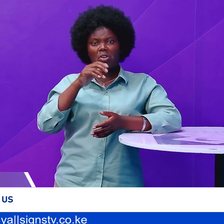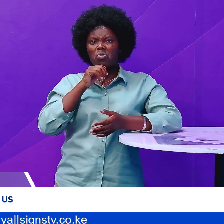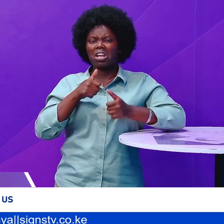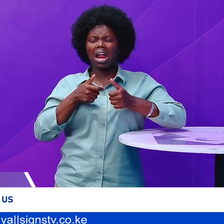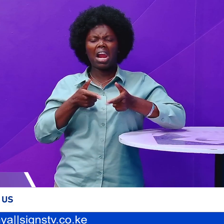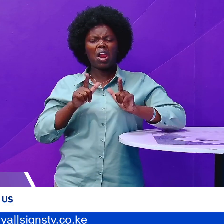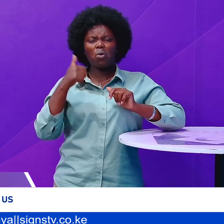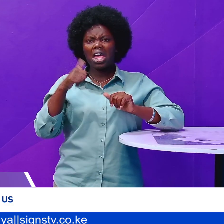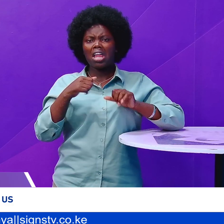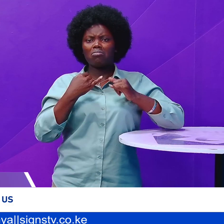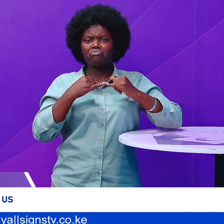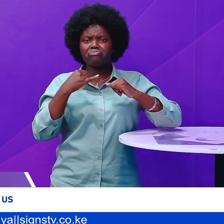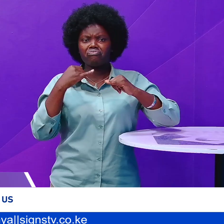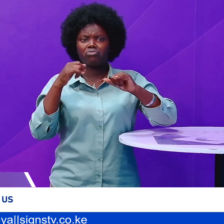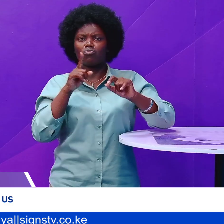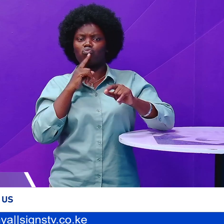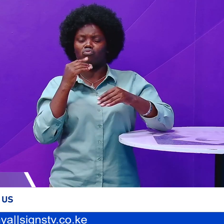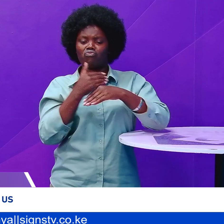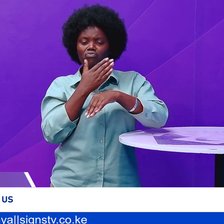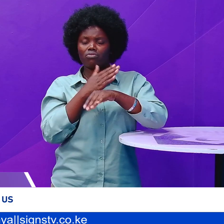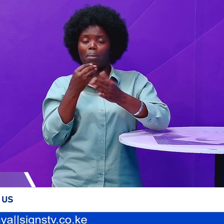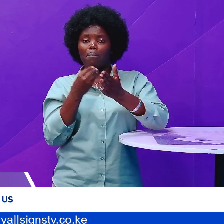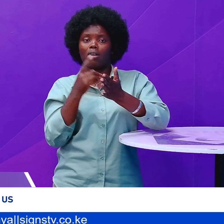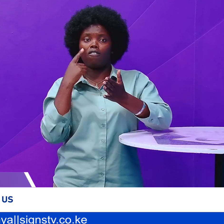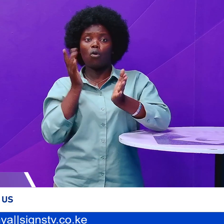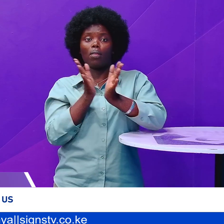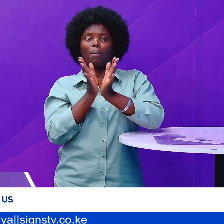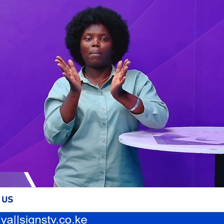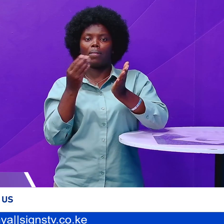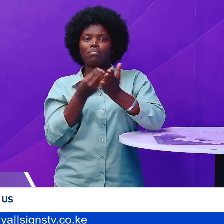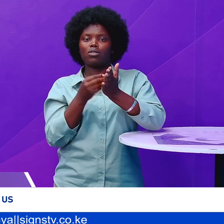Kiambu County at State House in Nairobi.